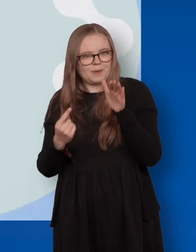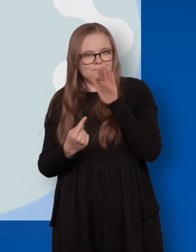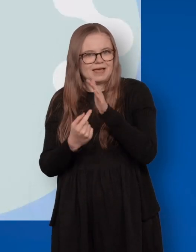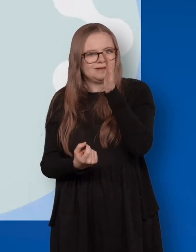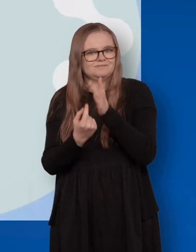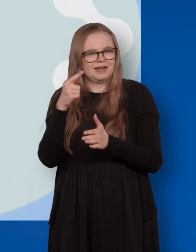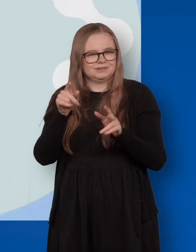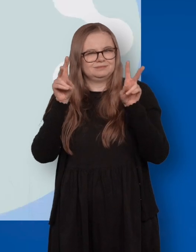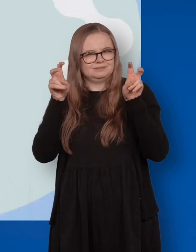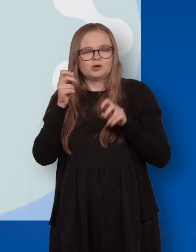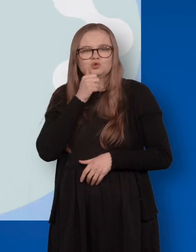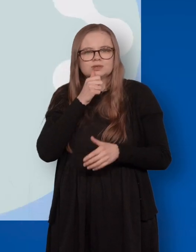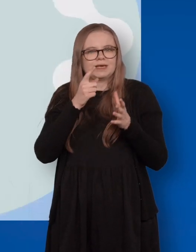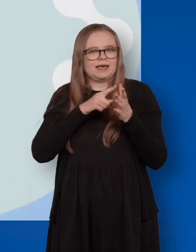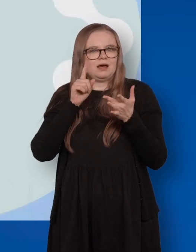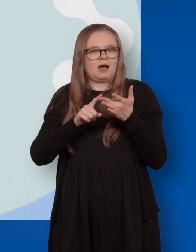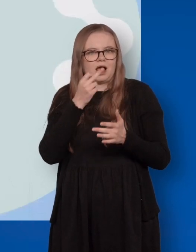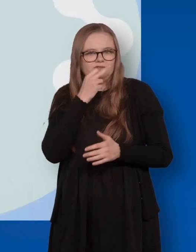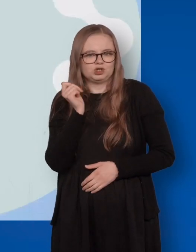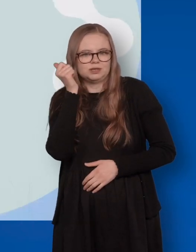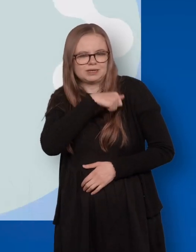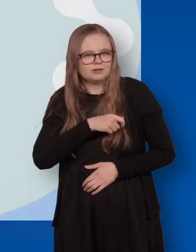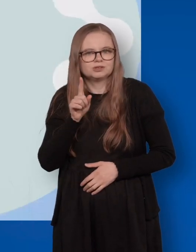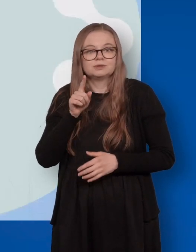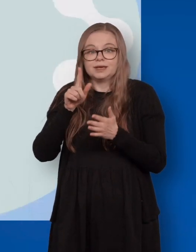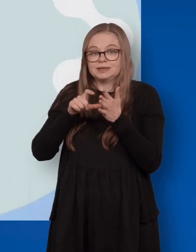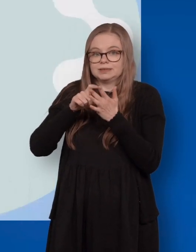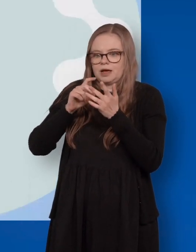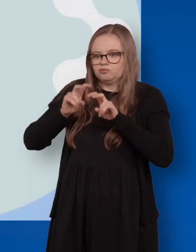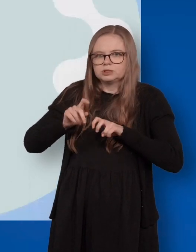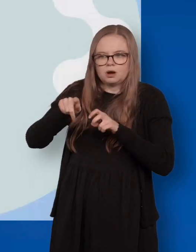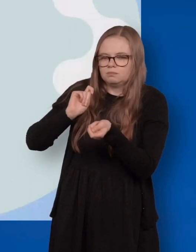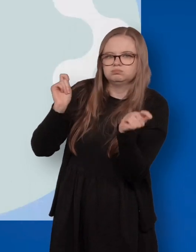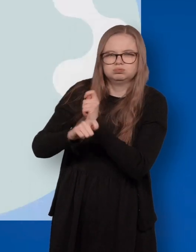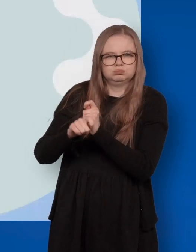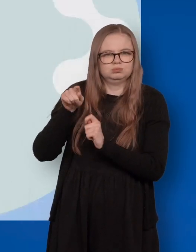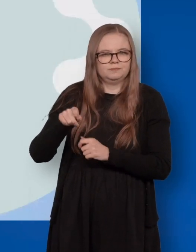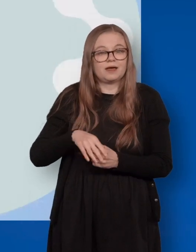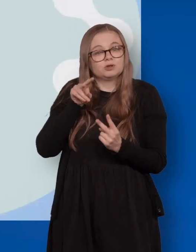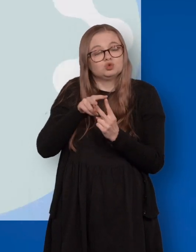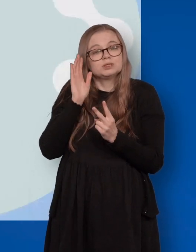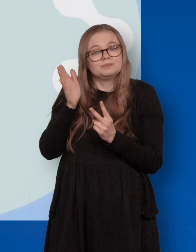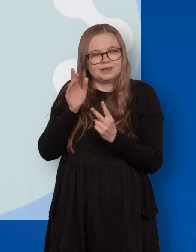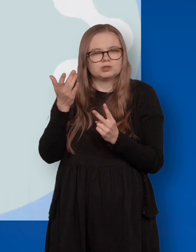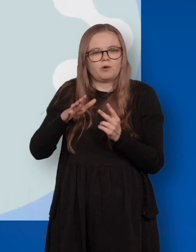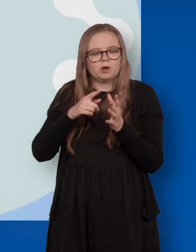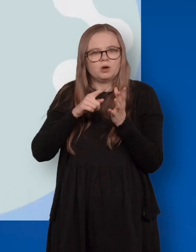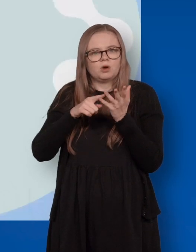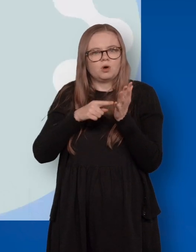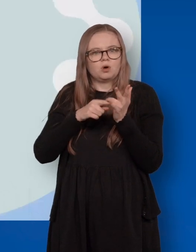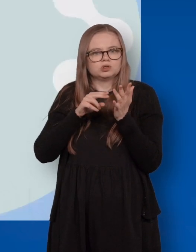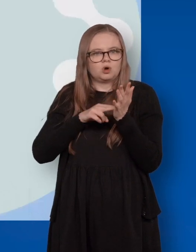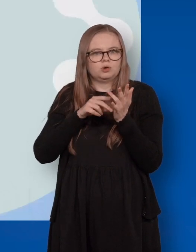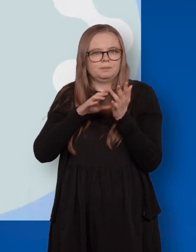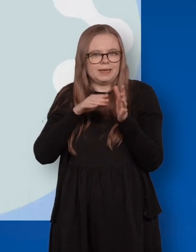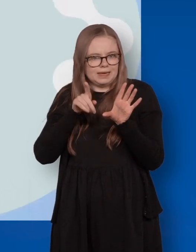using AI, that's artificial intelligence, to transform EDI research. We have two speakers from the Autonomy Institute, which